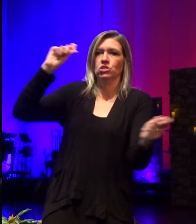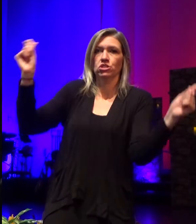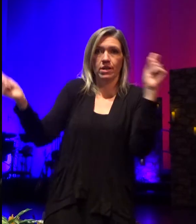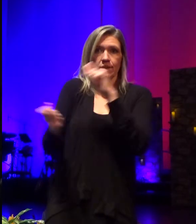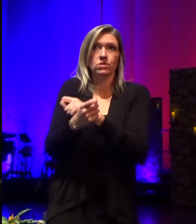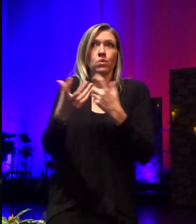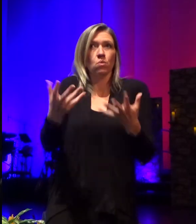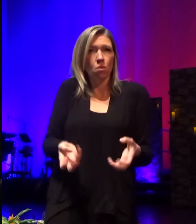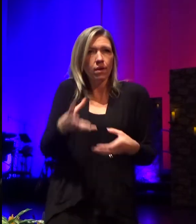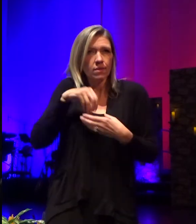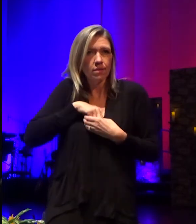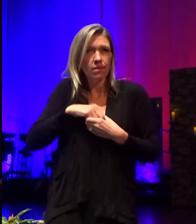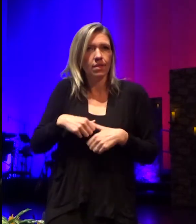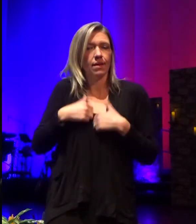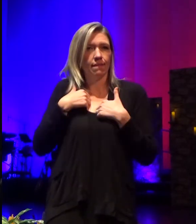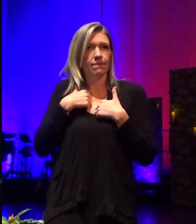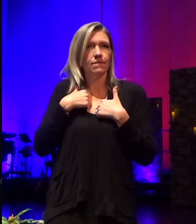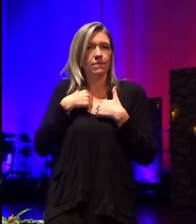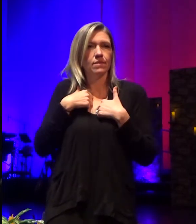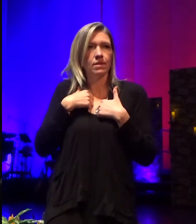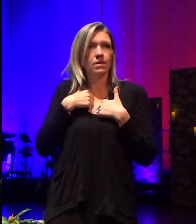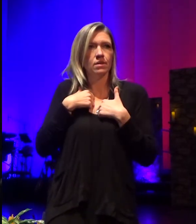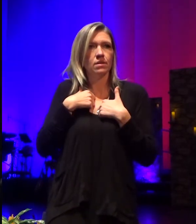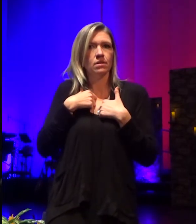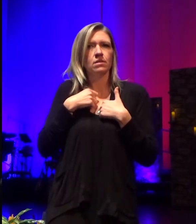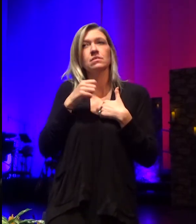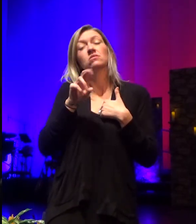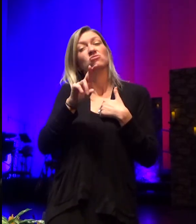our life. Is there a